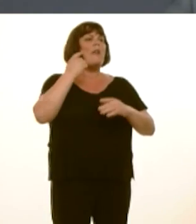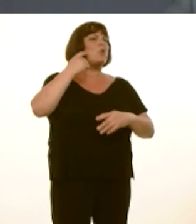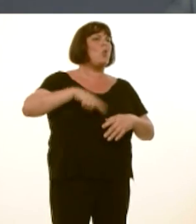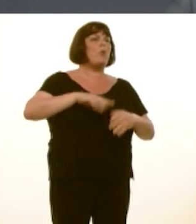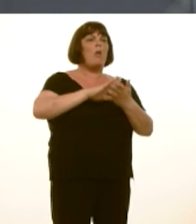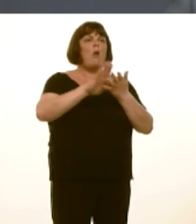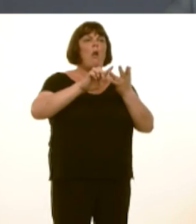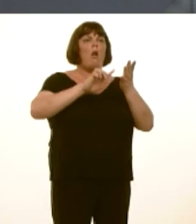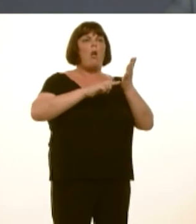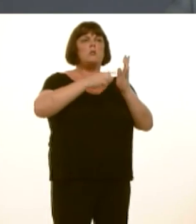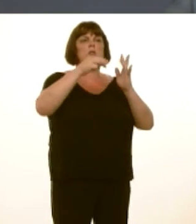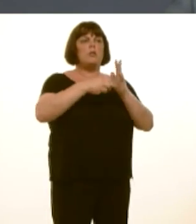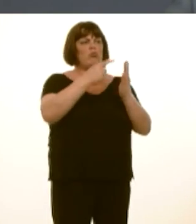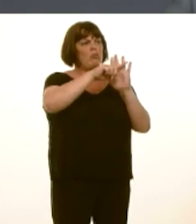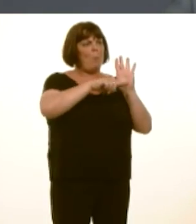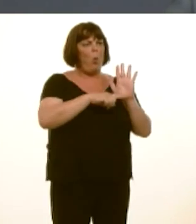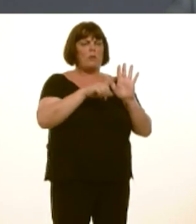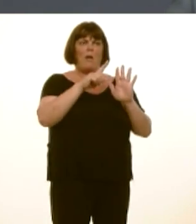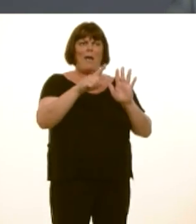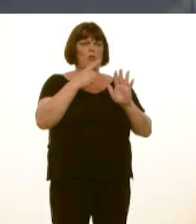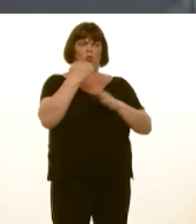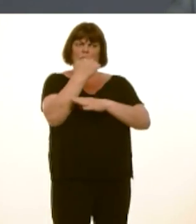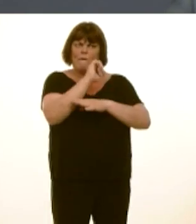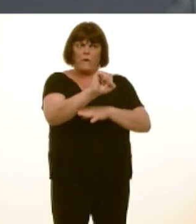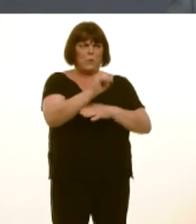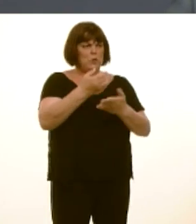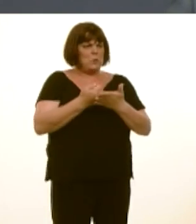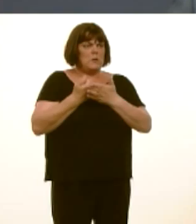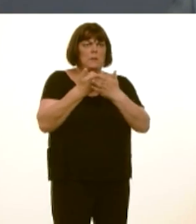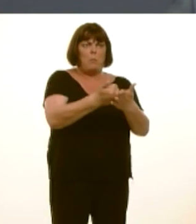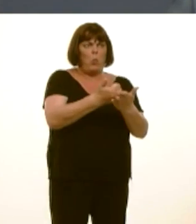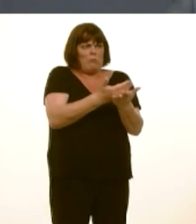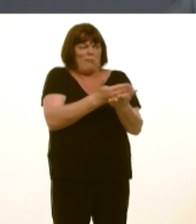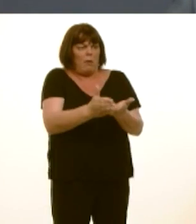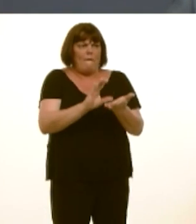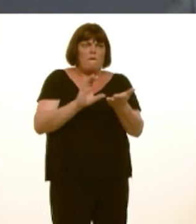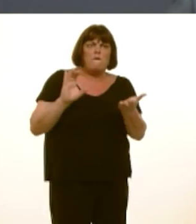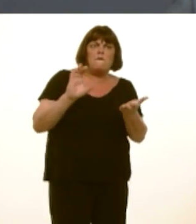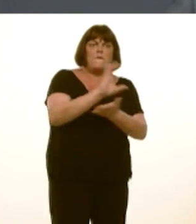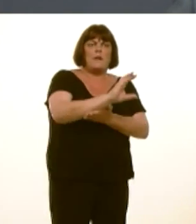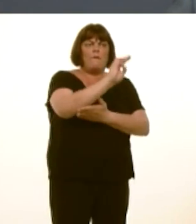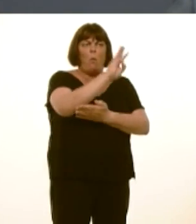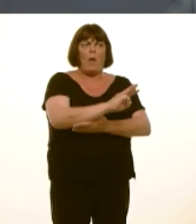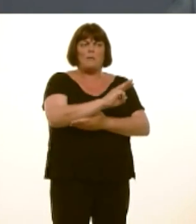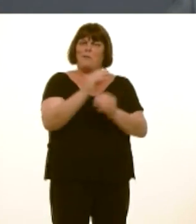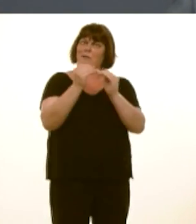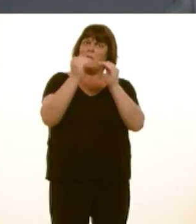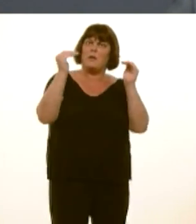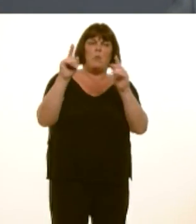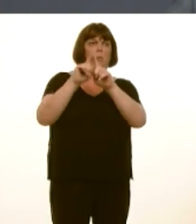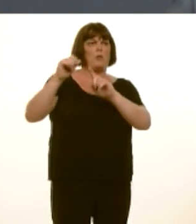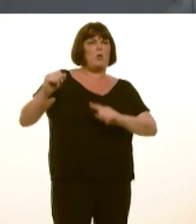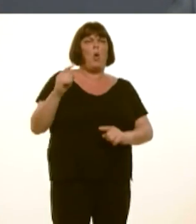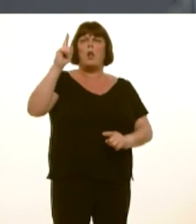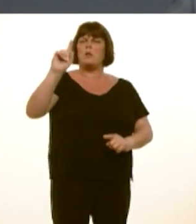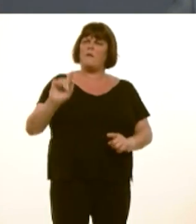some of the money that you spend. You refuse to support parity of funding for Wales with Scotland. First Minister,